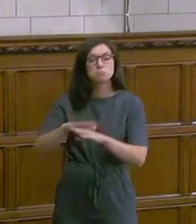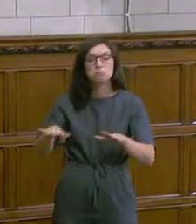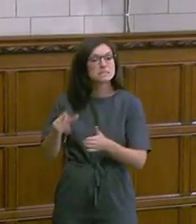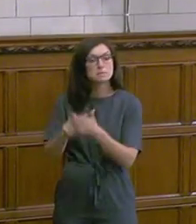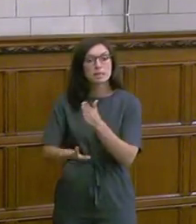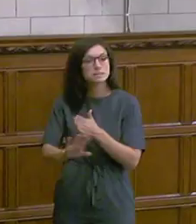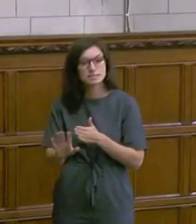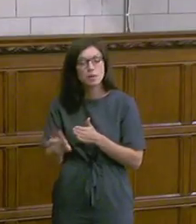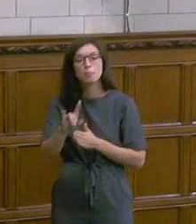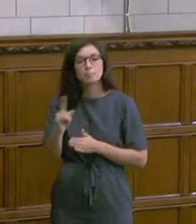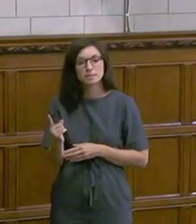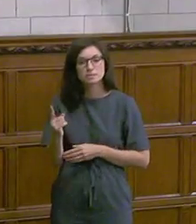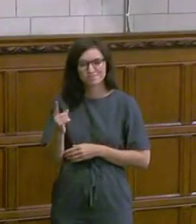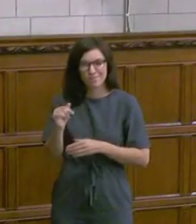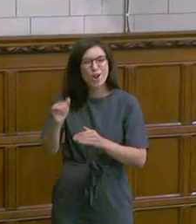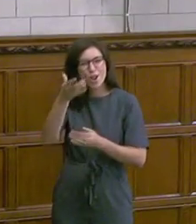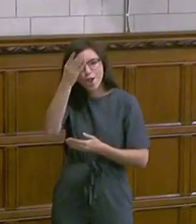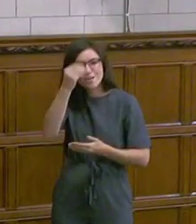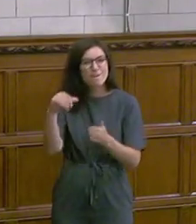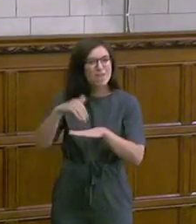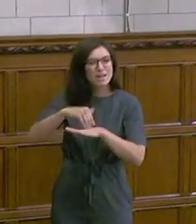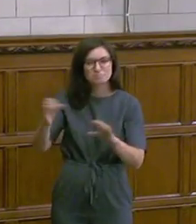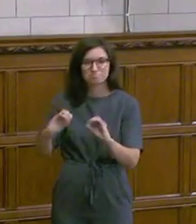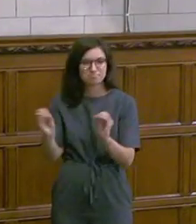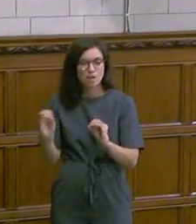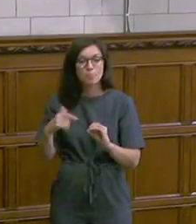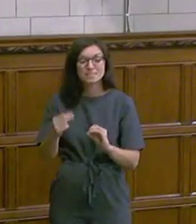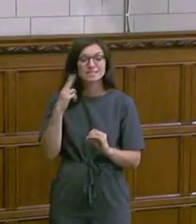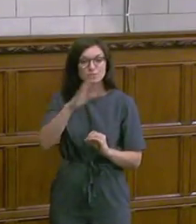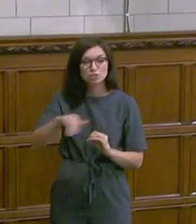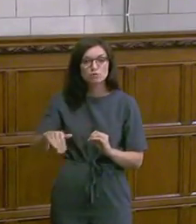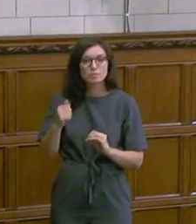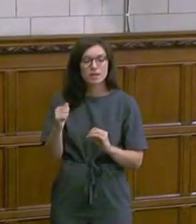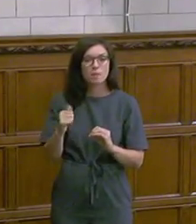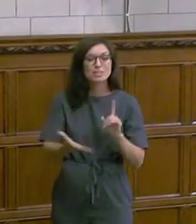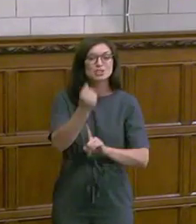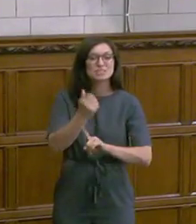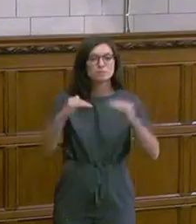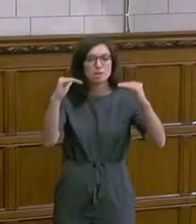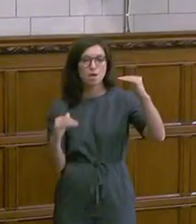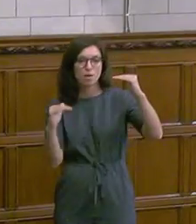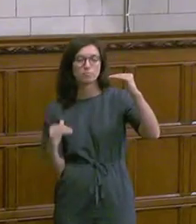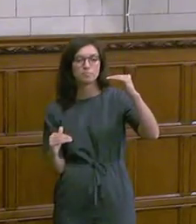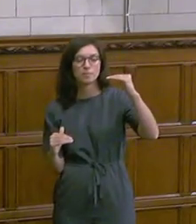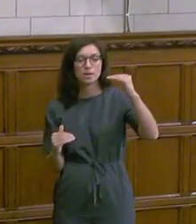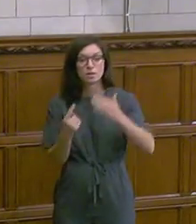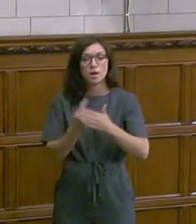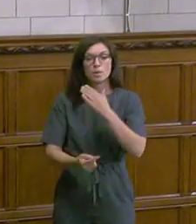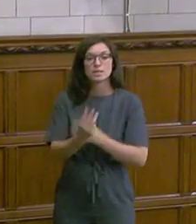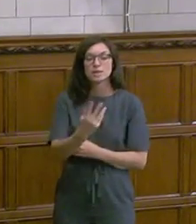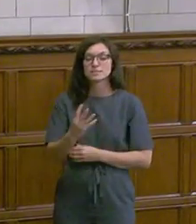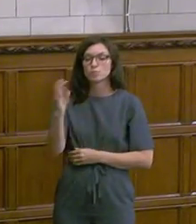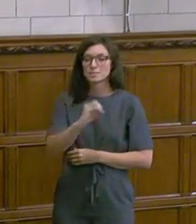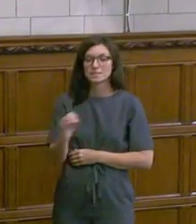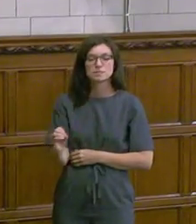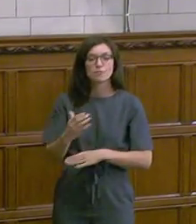children underachieve throughout their education. This is demonstrated in the early years foundation stage, where only